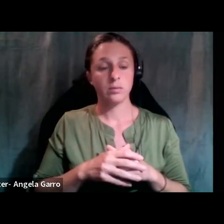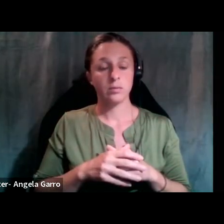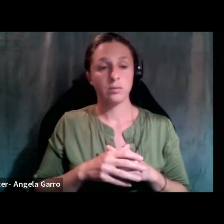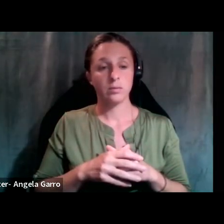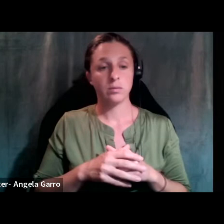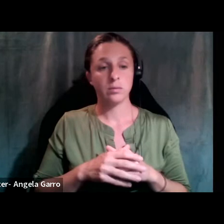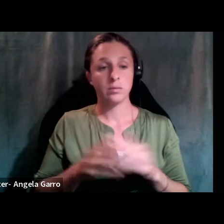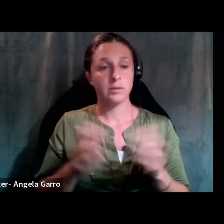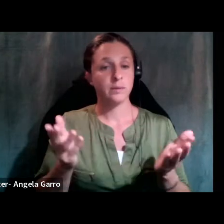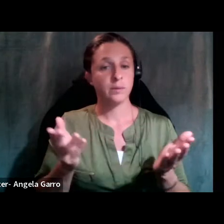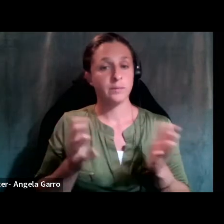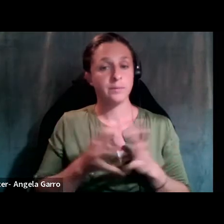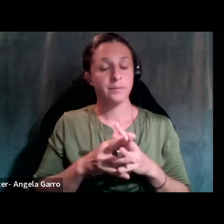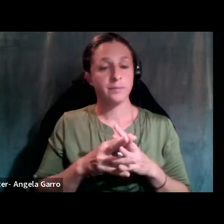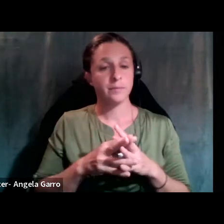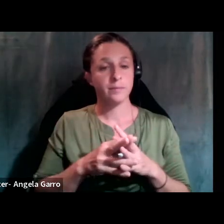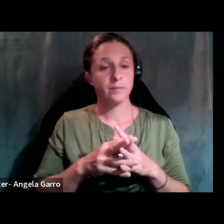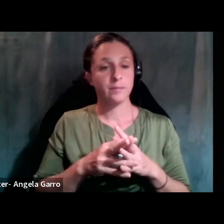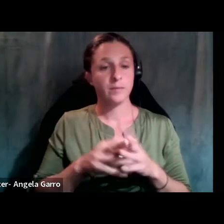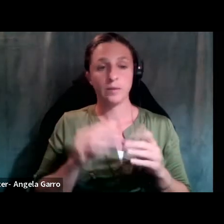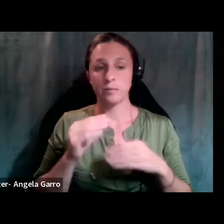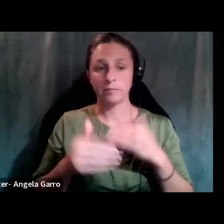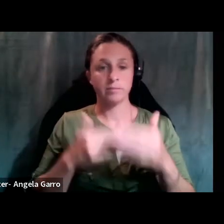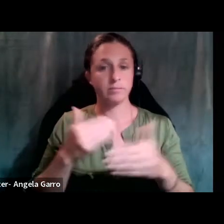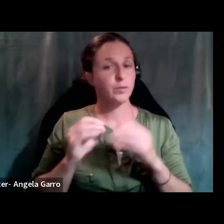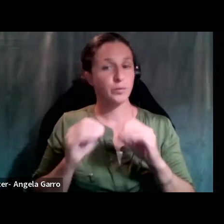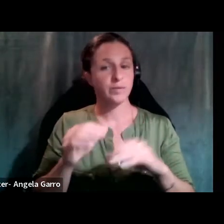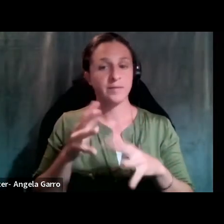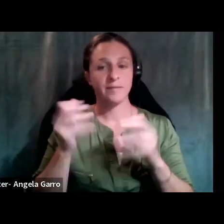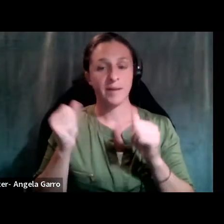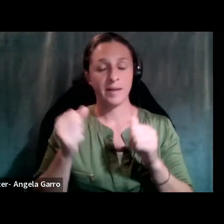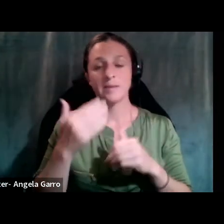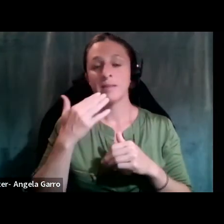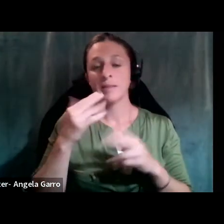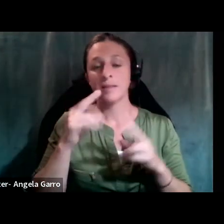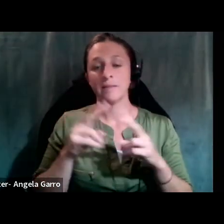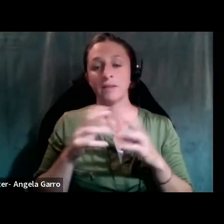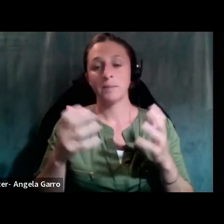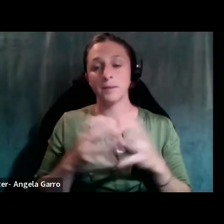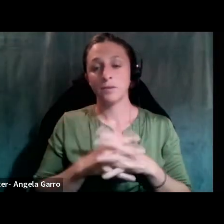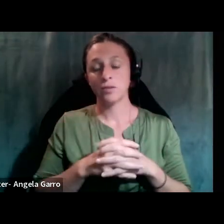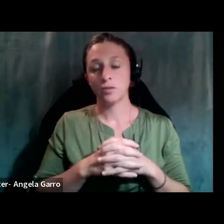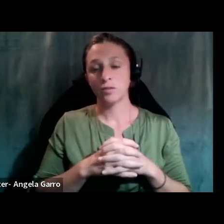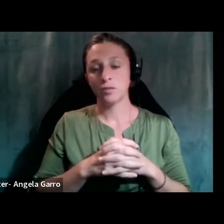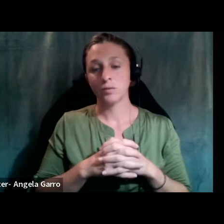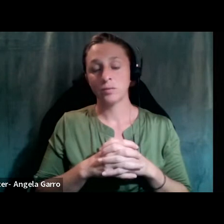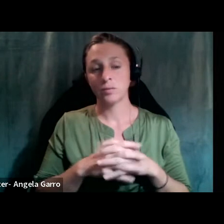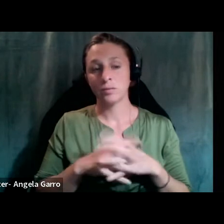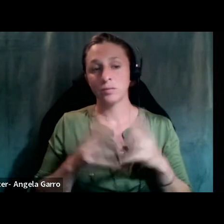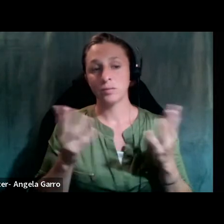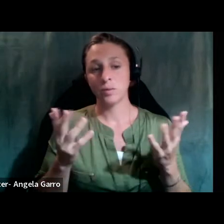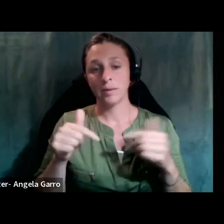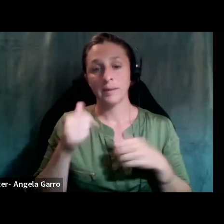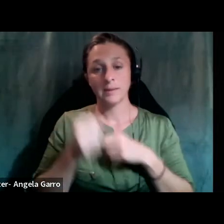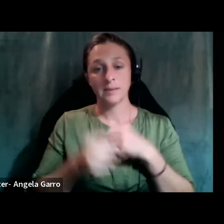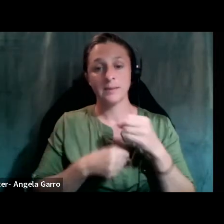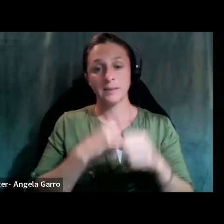There we go. You guys are just moving fast. All right, thank you very much. So this